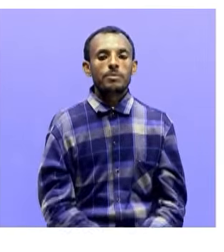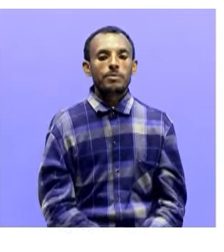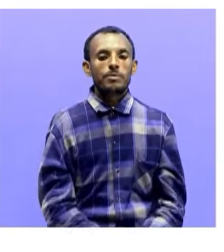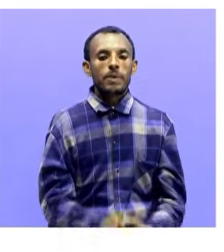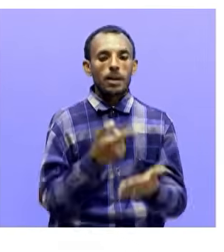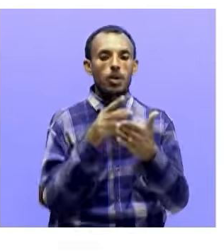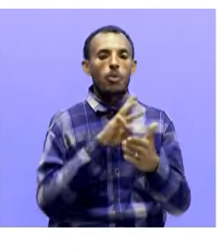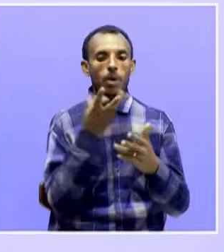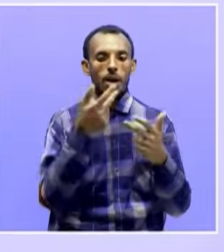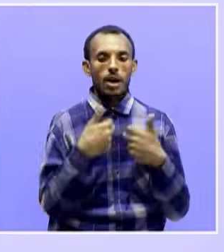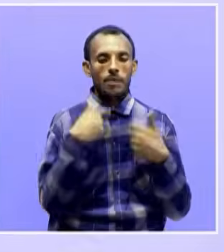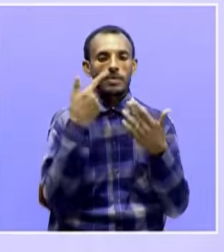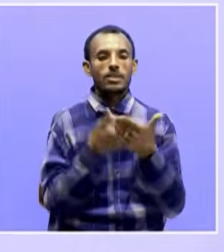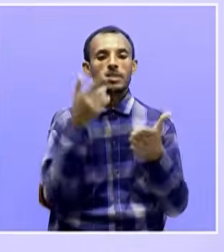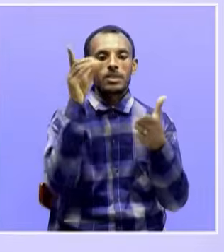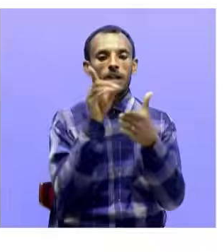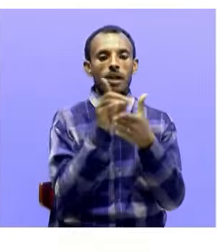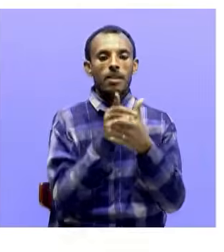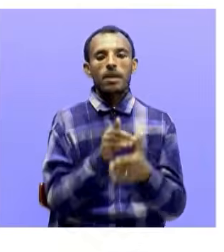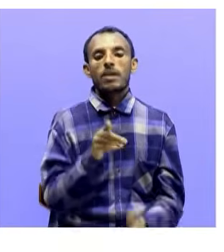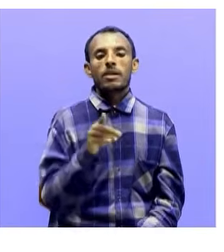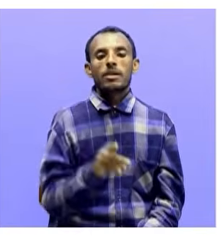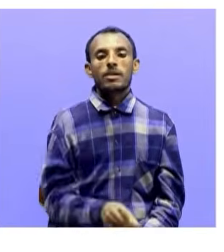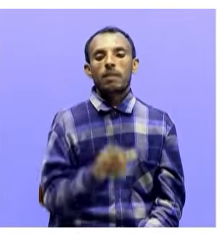Here we have this data 10,